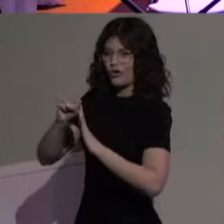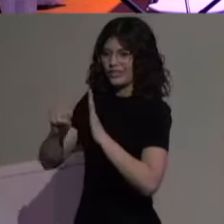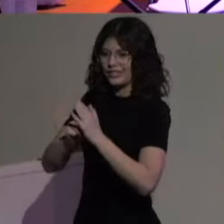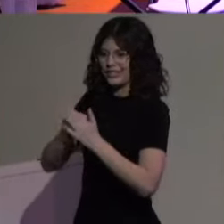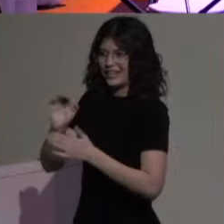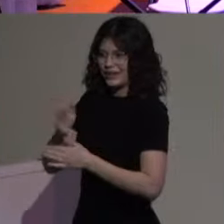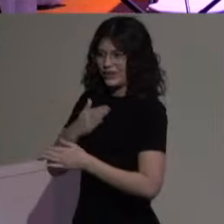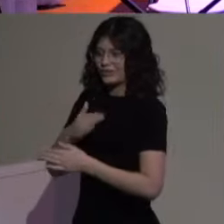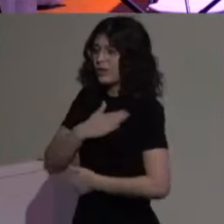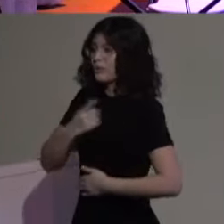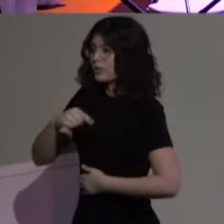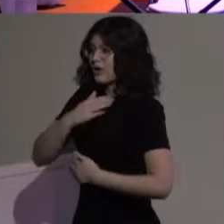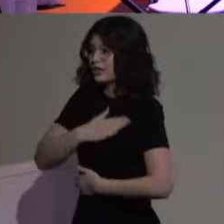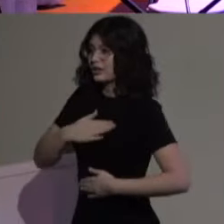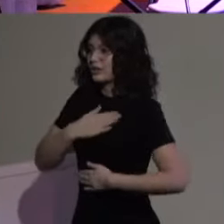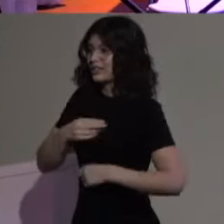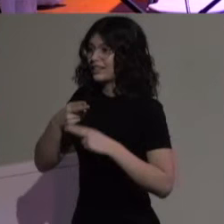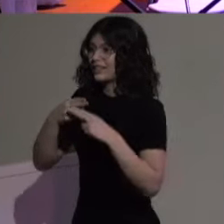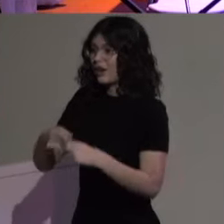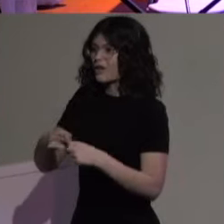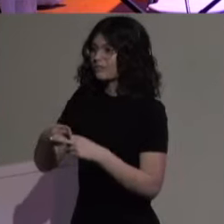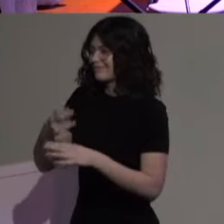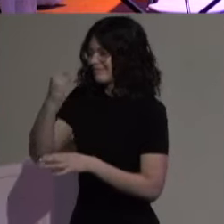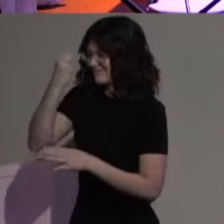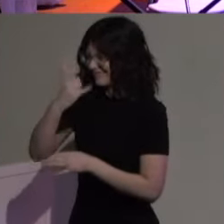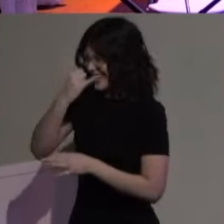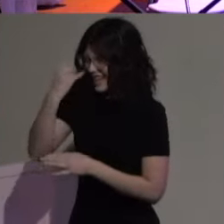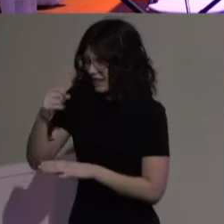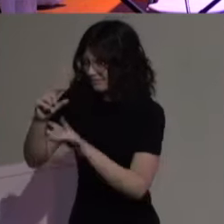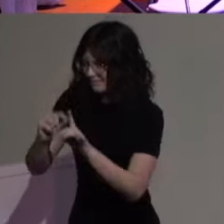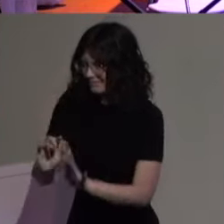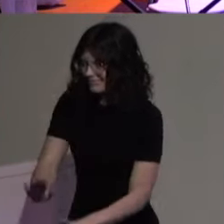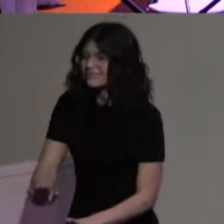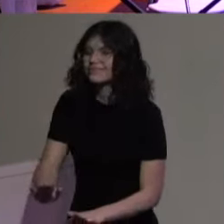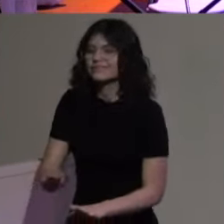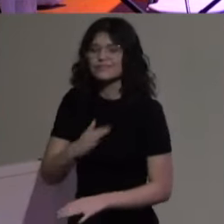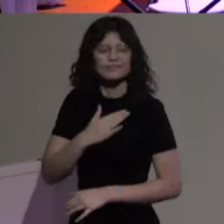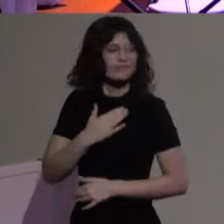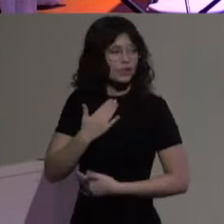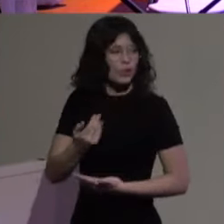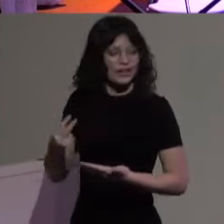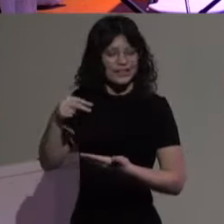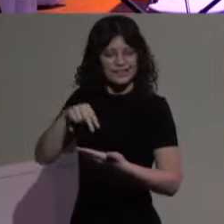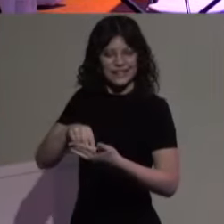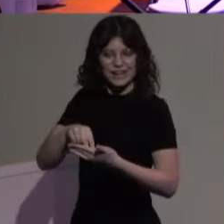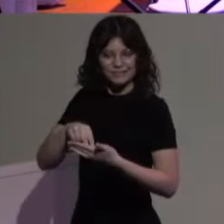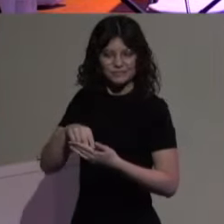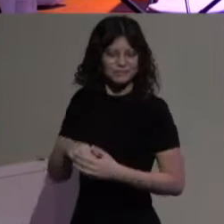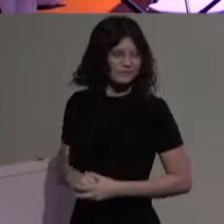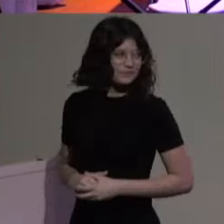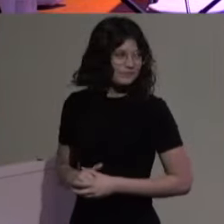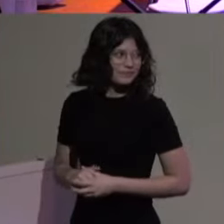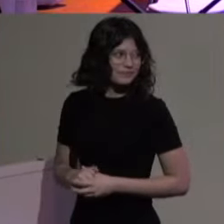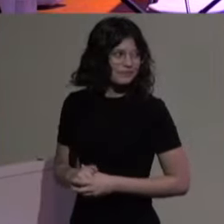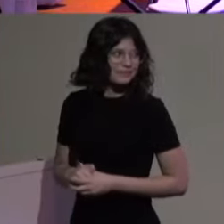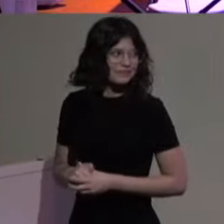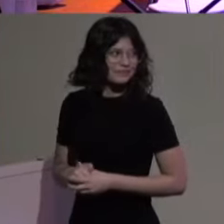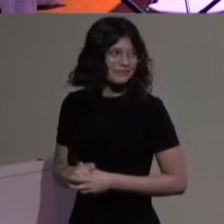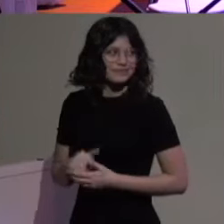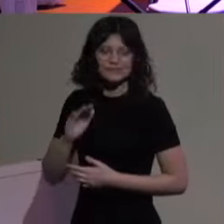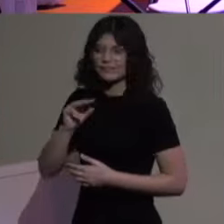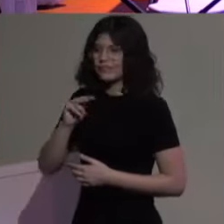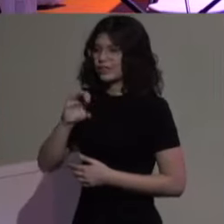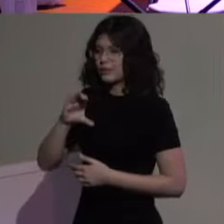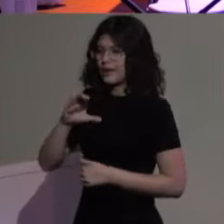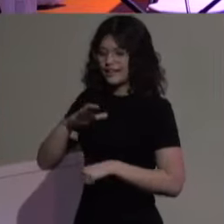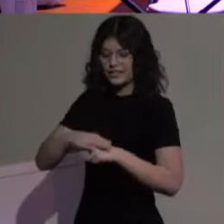I hope you enjoy. It's called Say to Mommy. And Michaela, why don't you stand up next to your piano? And your mic is